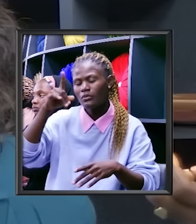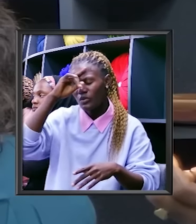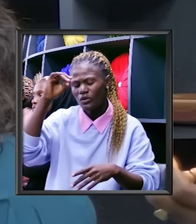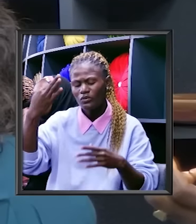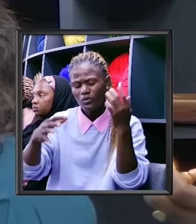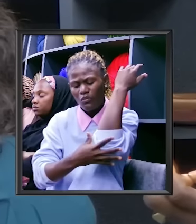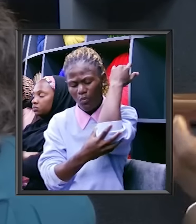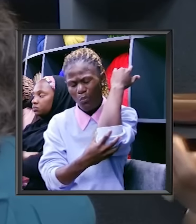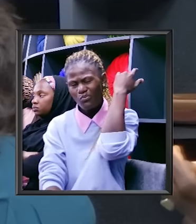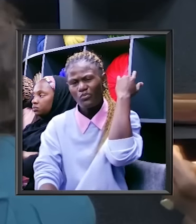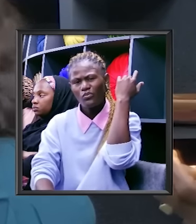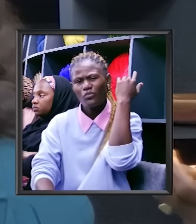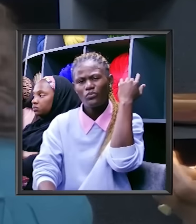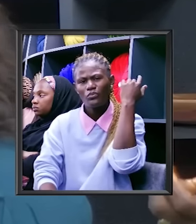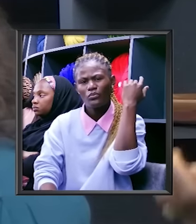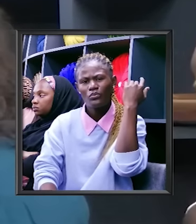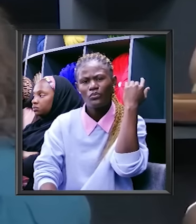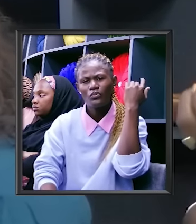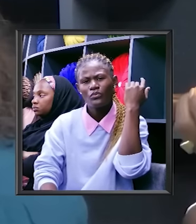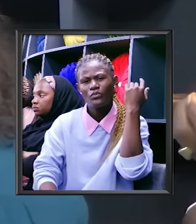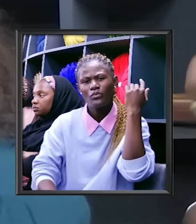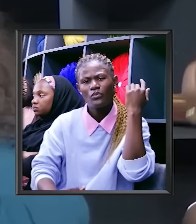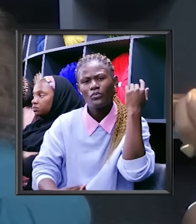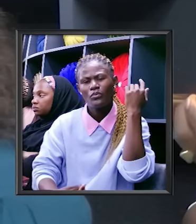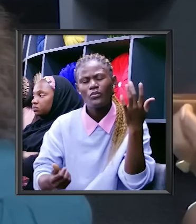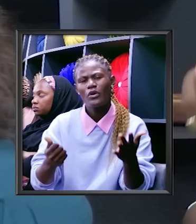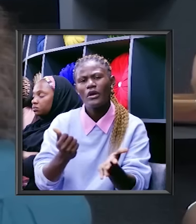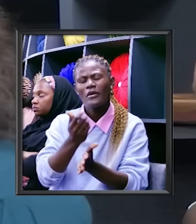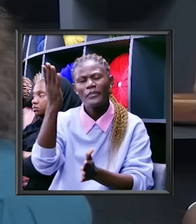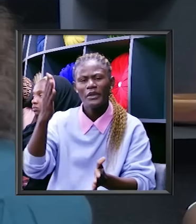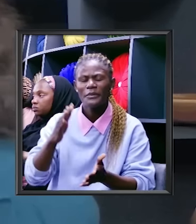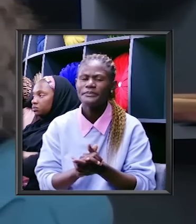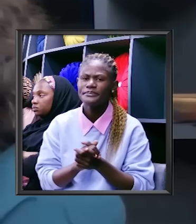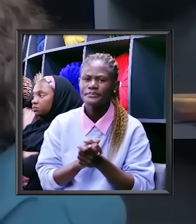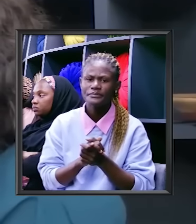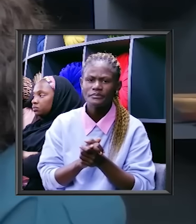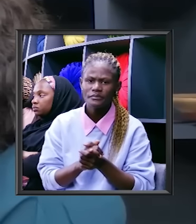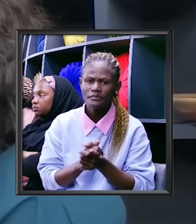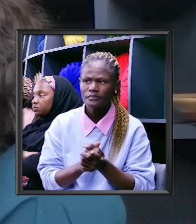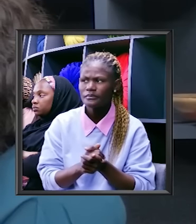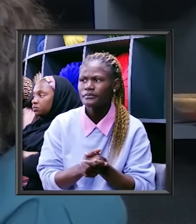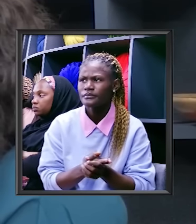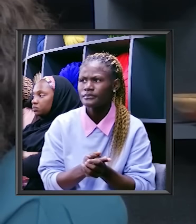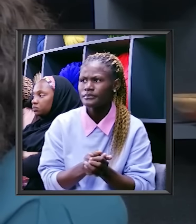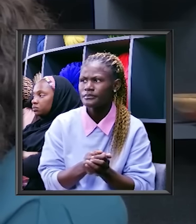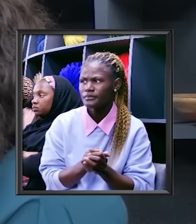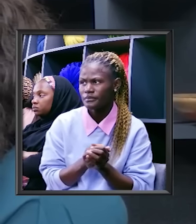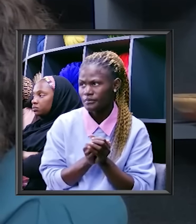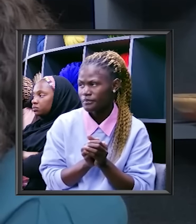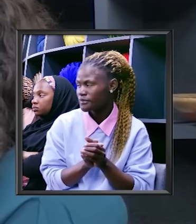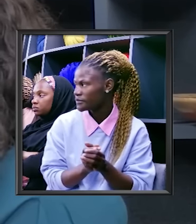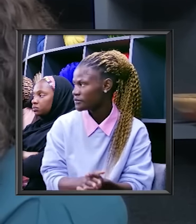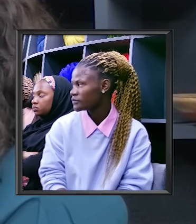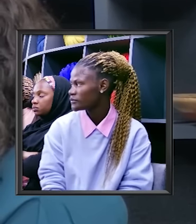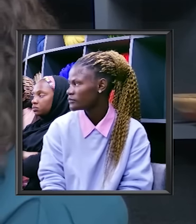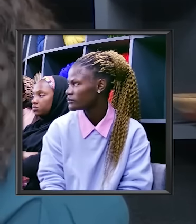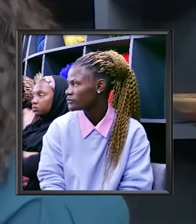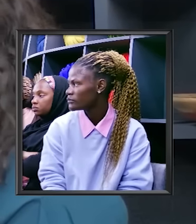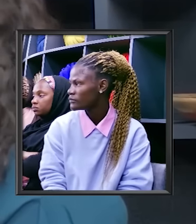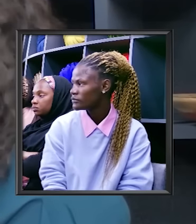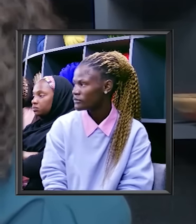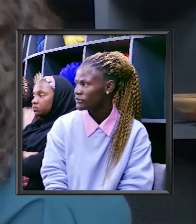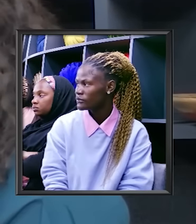welfare. For banking staffs. The bankers are not employed, the casual staff, contract